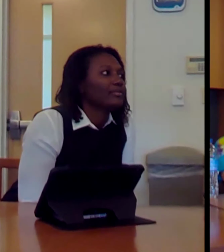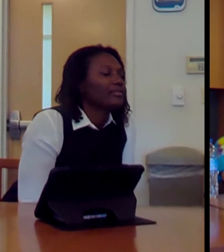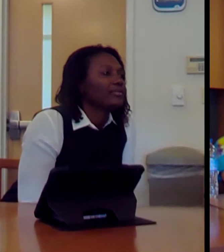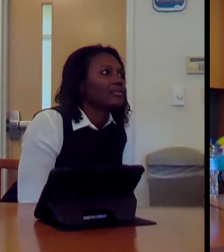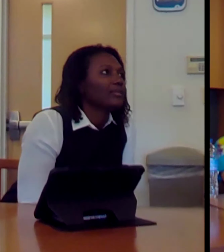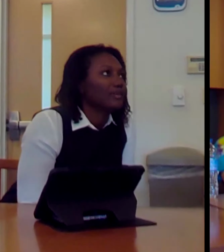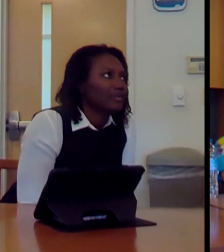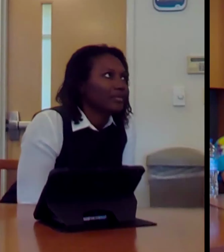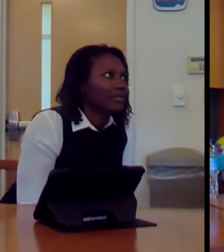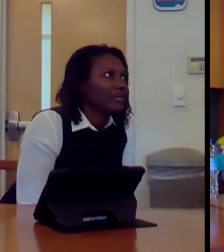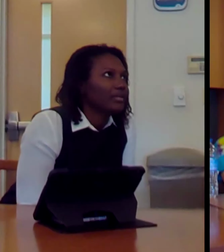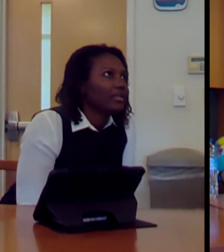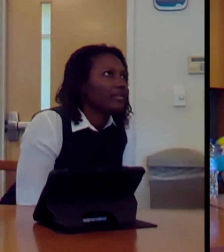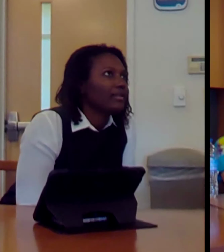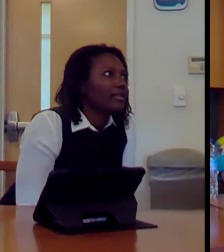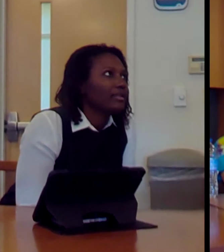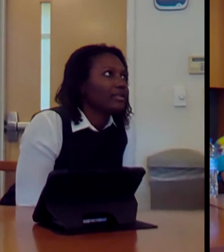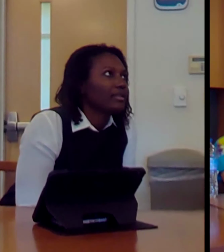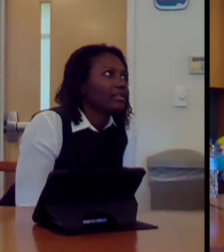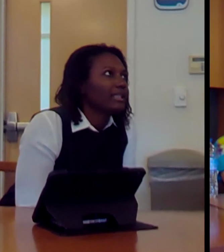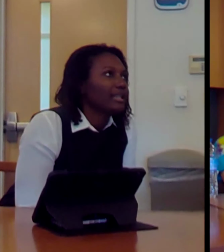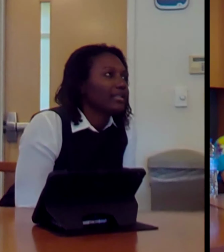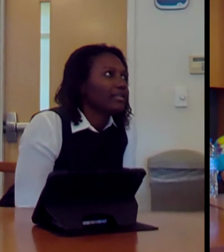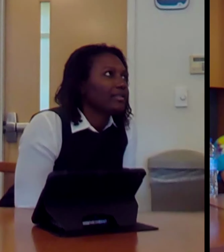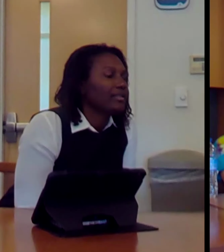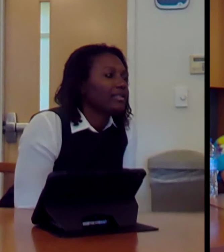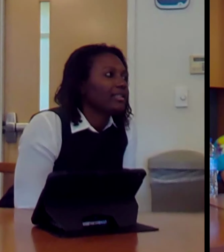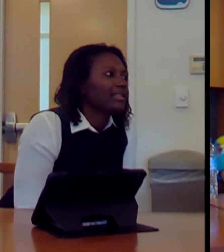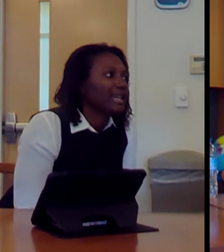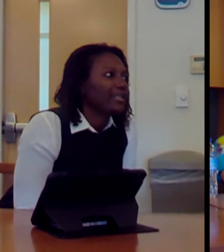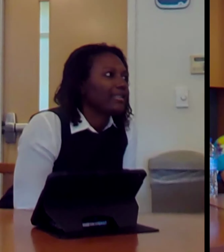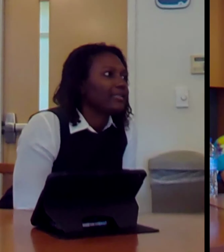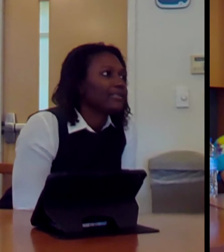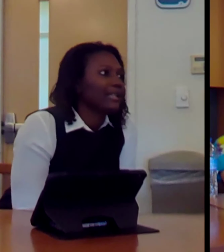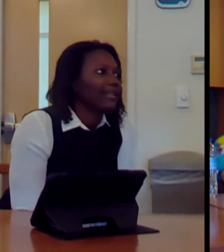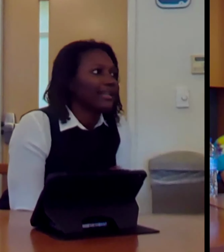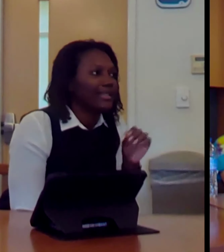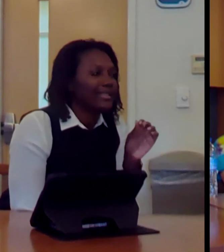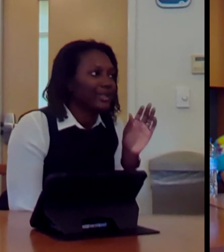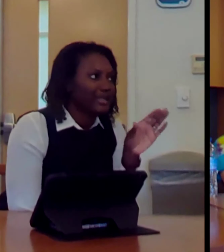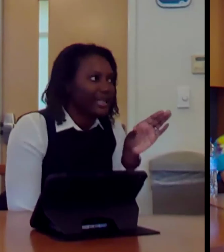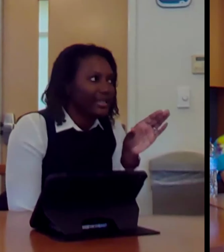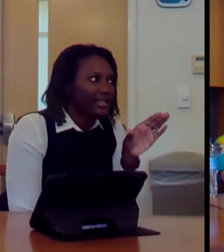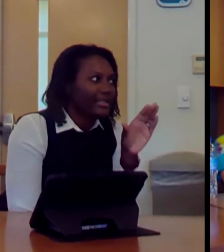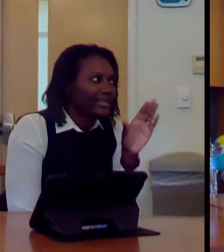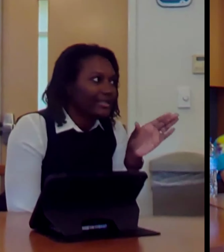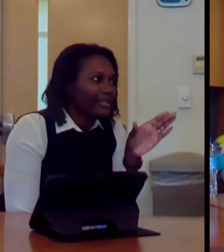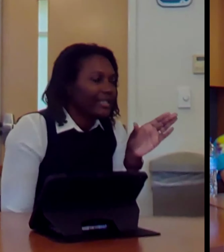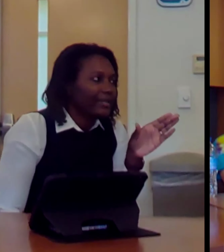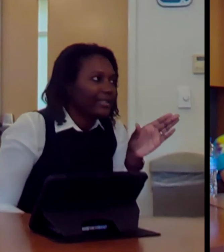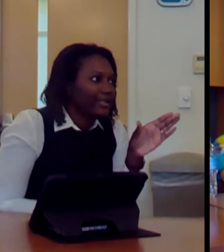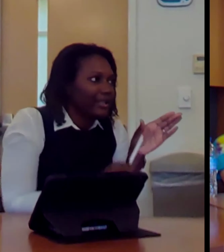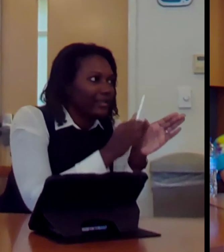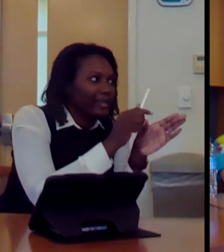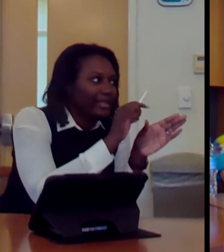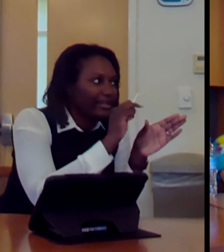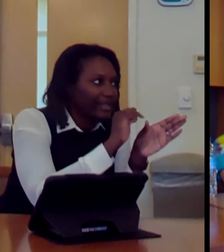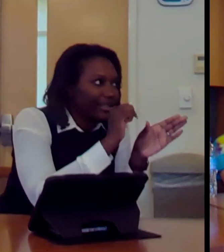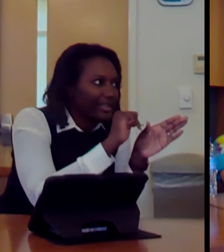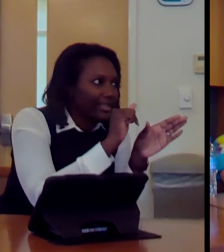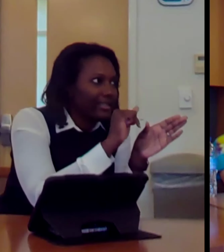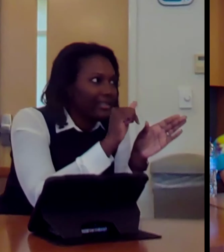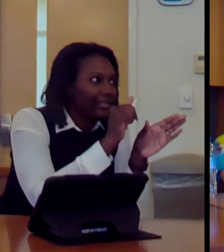see it fail. But for data that's more standardized, maybe it's Yeah. okay to make the assumptions. Exactly, so for data that is more standardized, it is okay because it's already